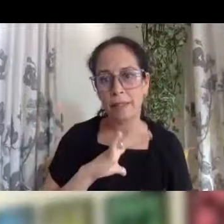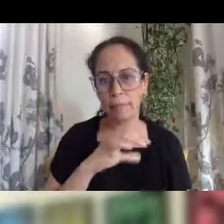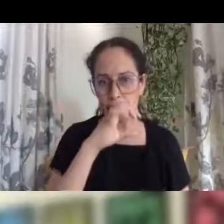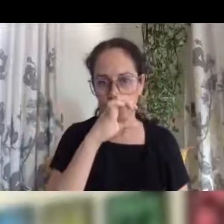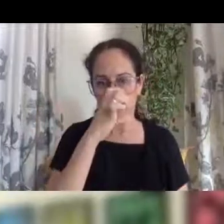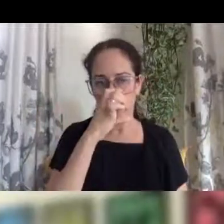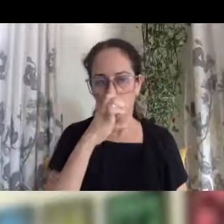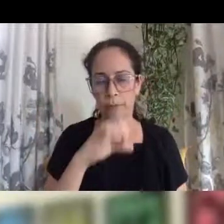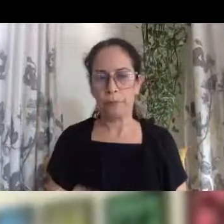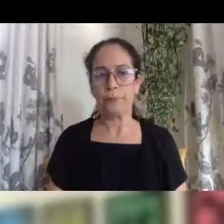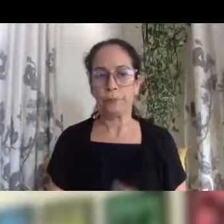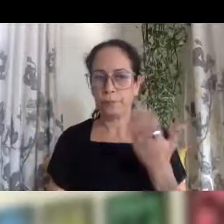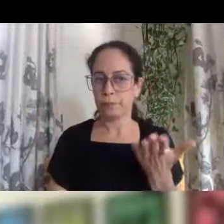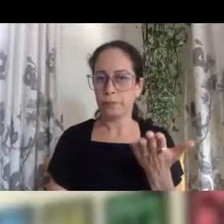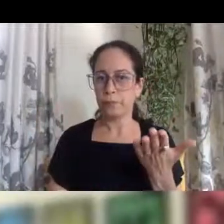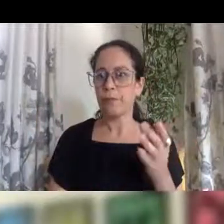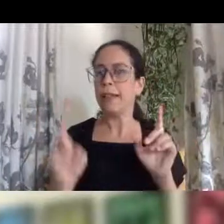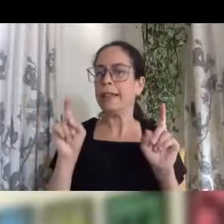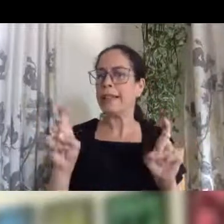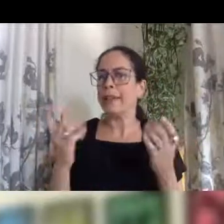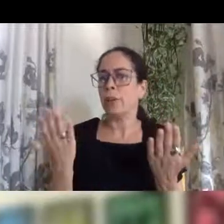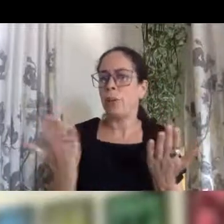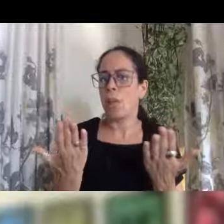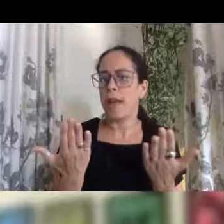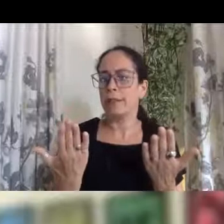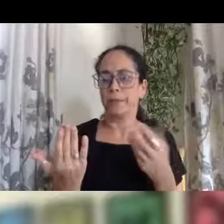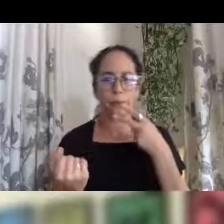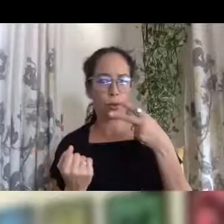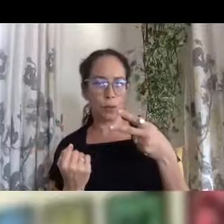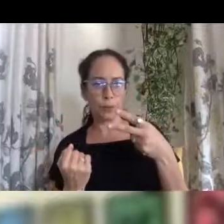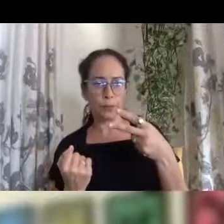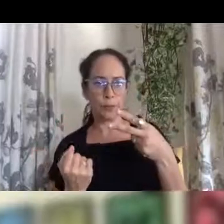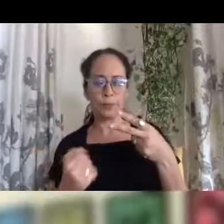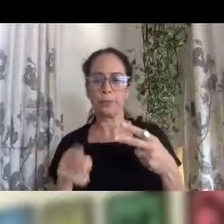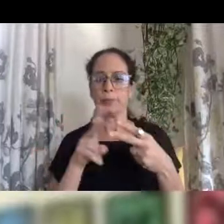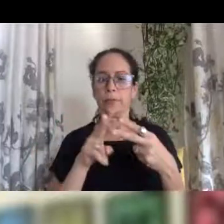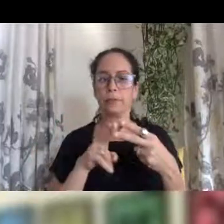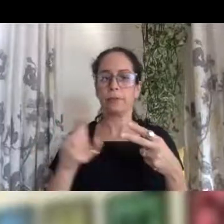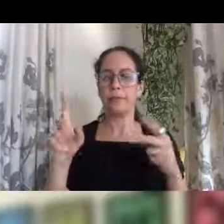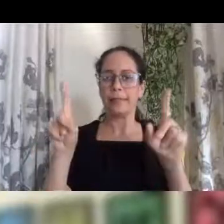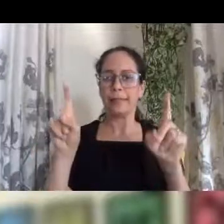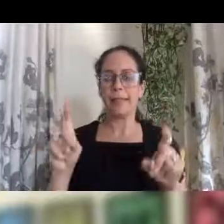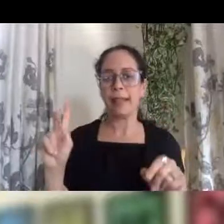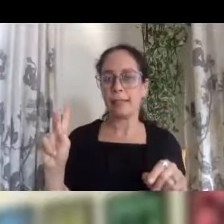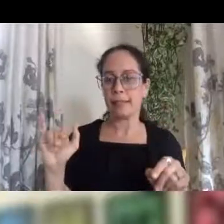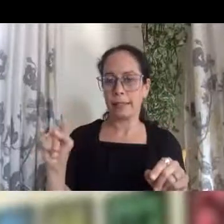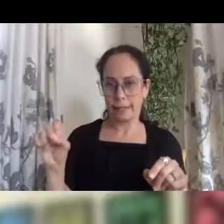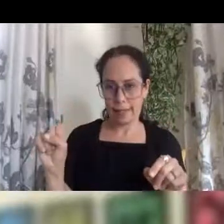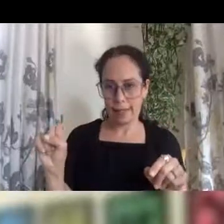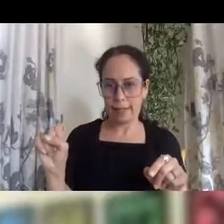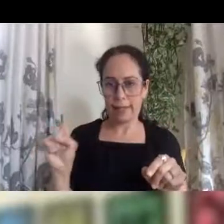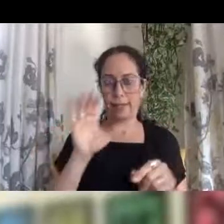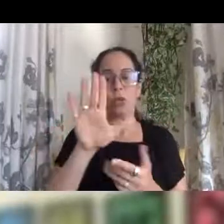And so what do I need to get started? So you just need two things, which are the test kits, which are going to be distributed by